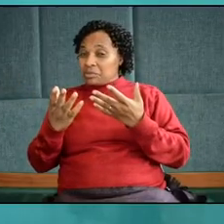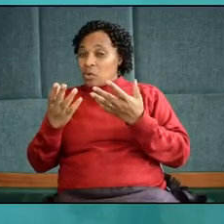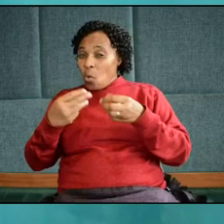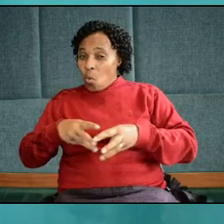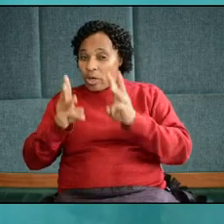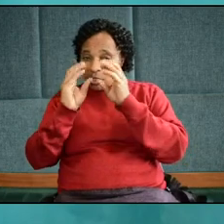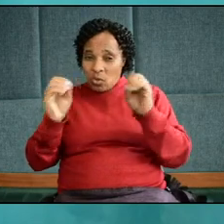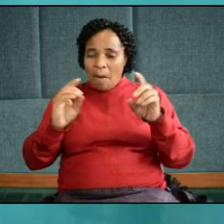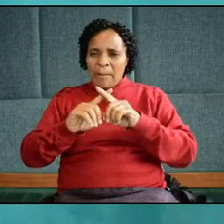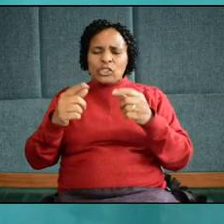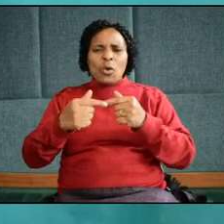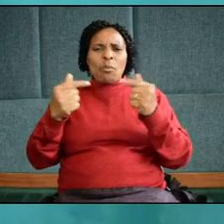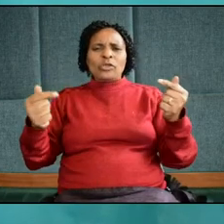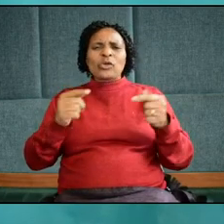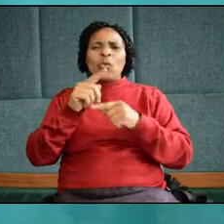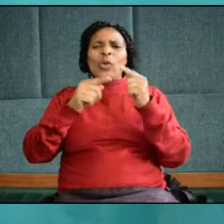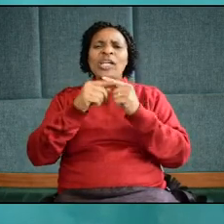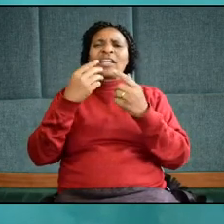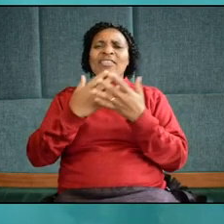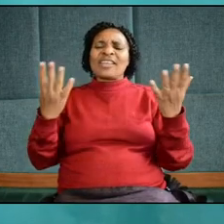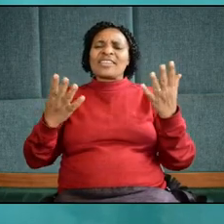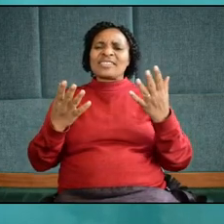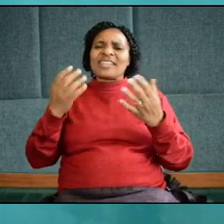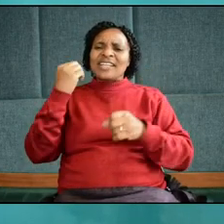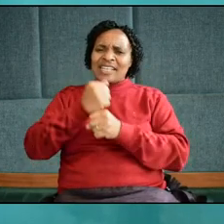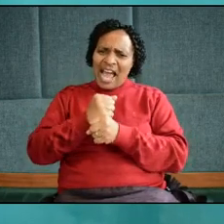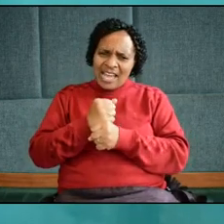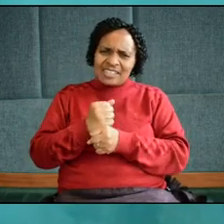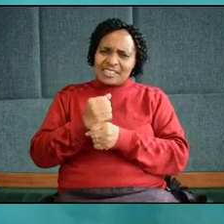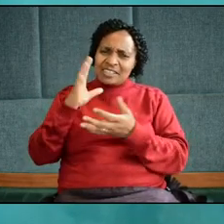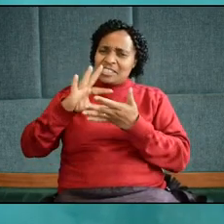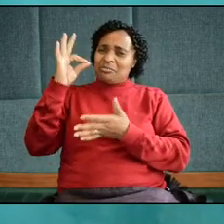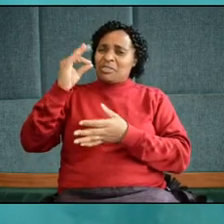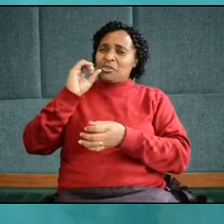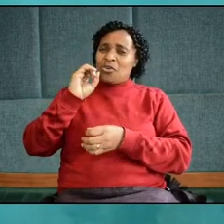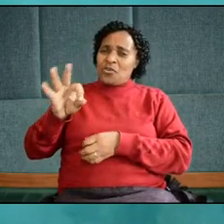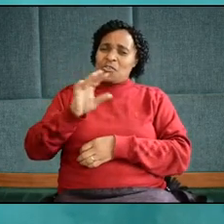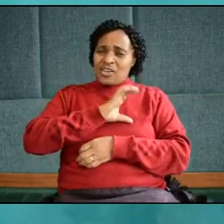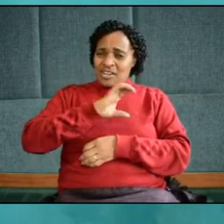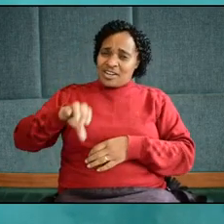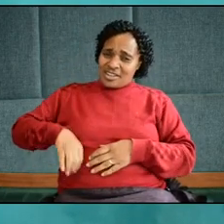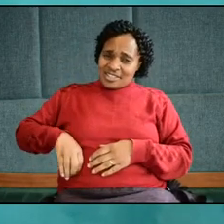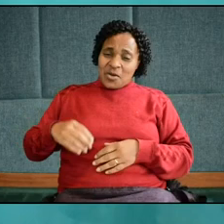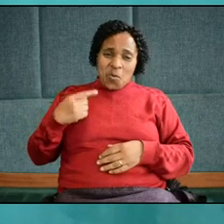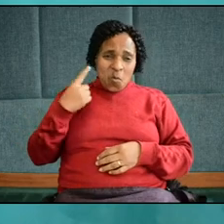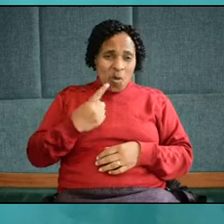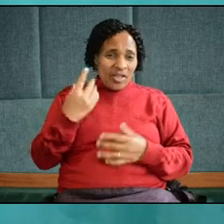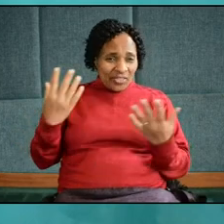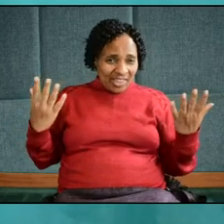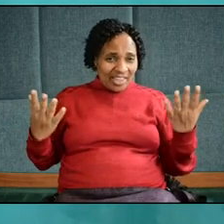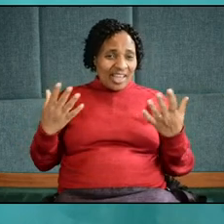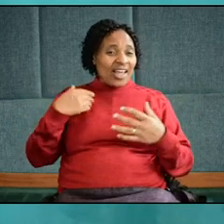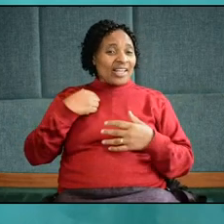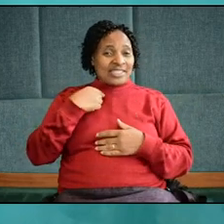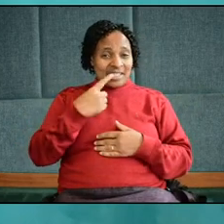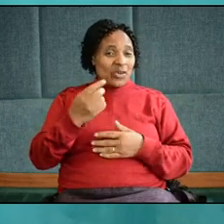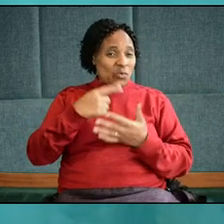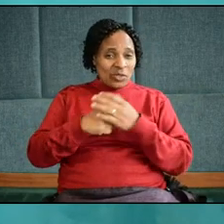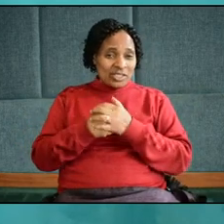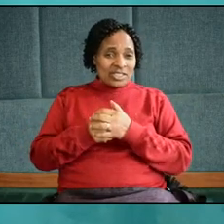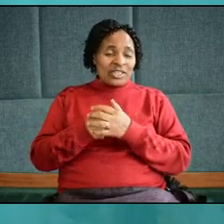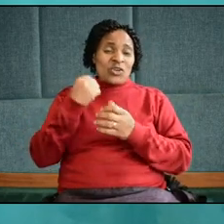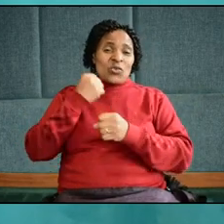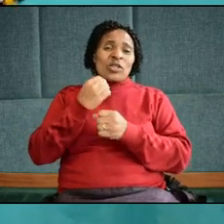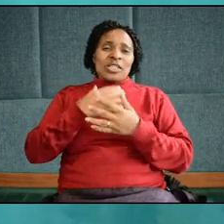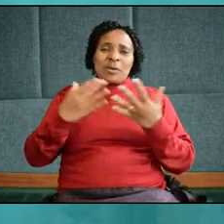to is when things are done in the spirit of Christ. True. So one thing I would look at it is that you can do something good just because